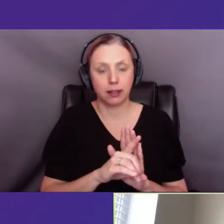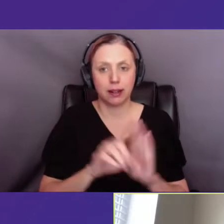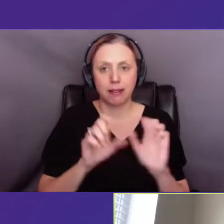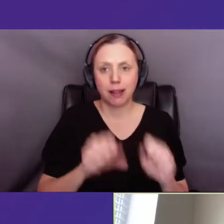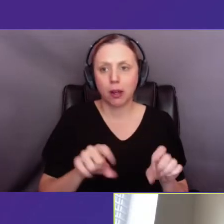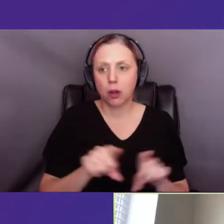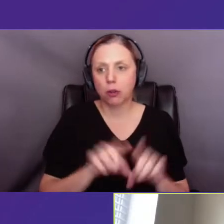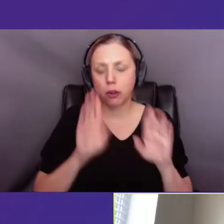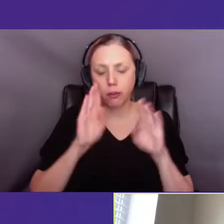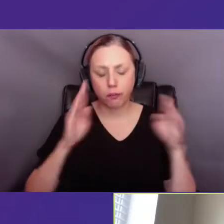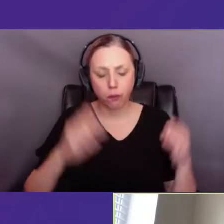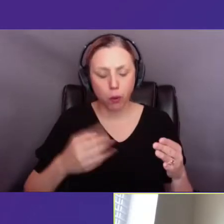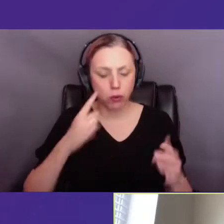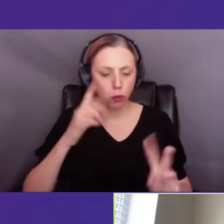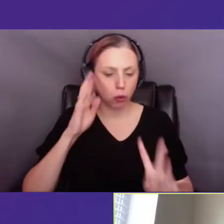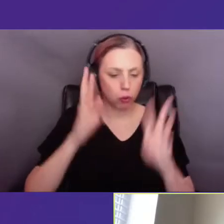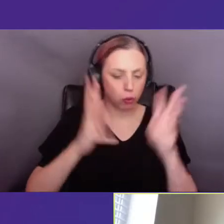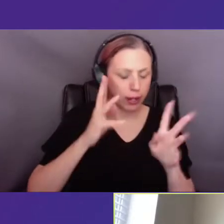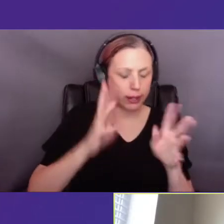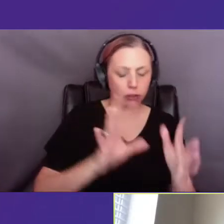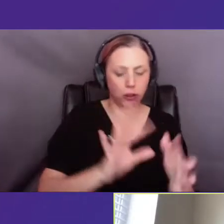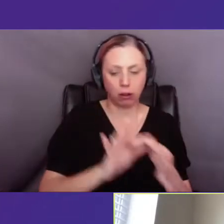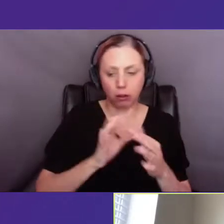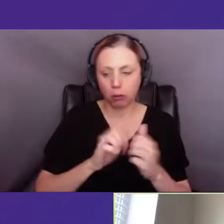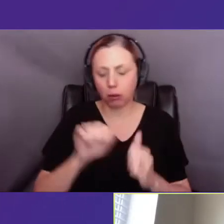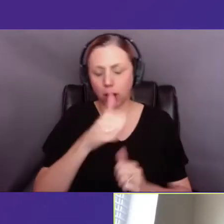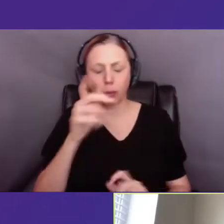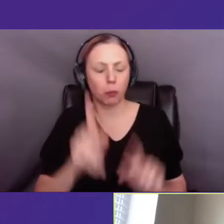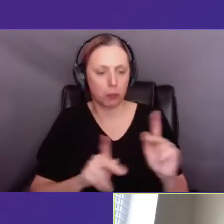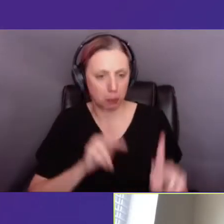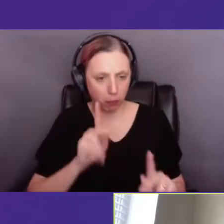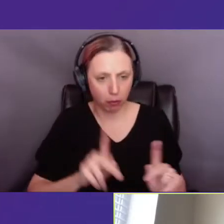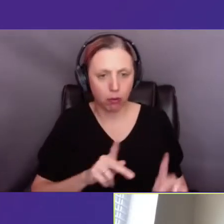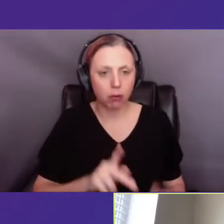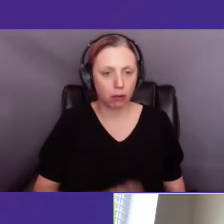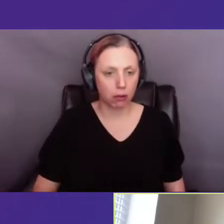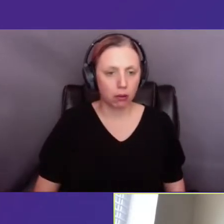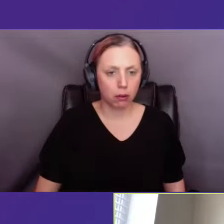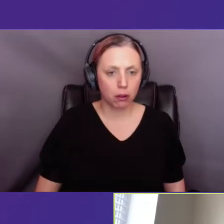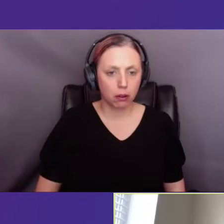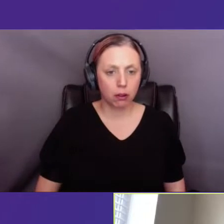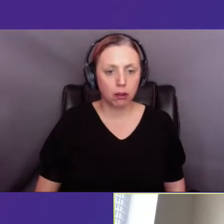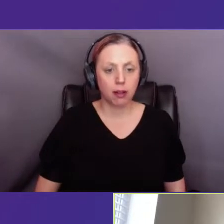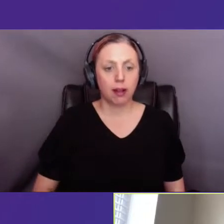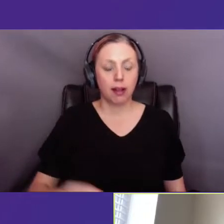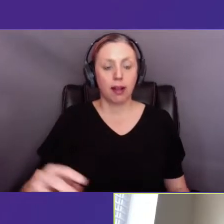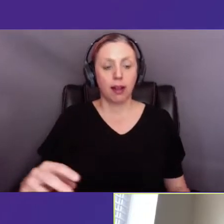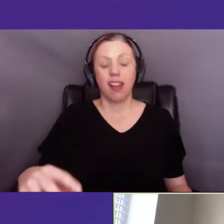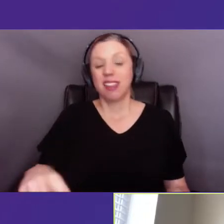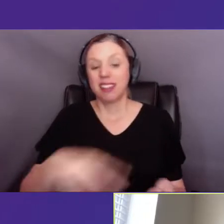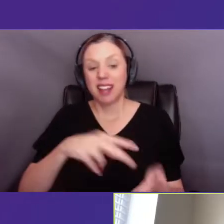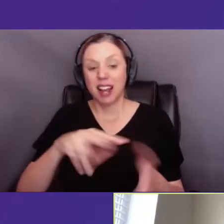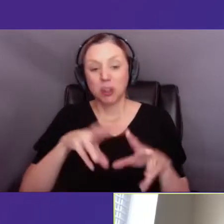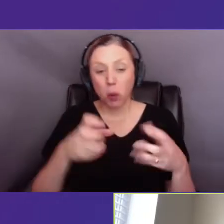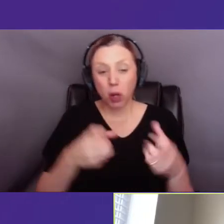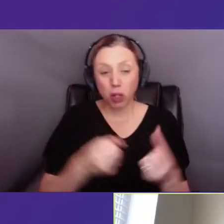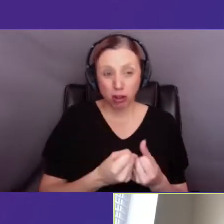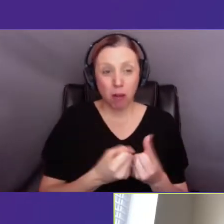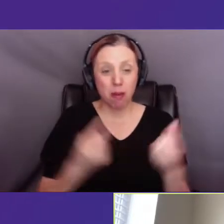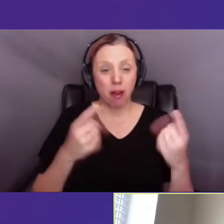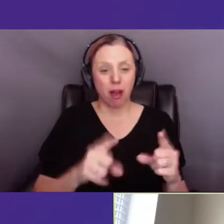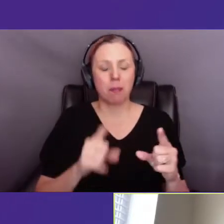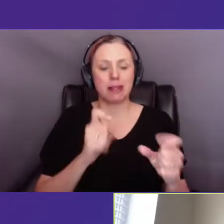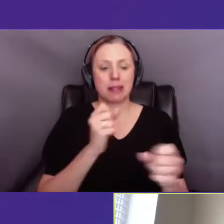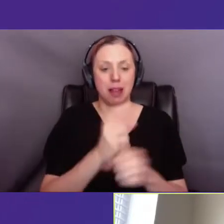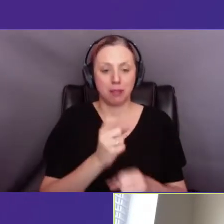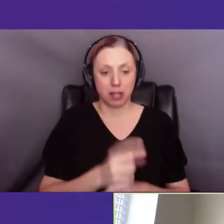know, creation and connection with other people. The Dance Bridge Workshop in particular takes place every summer, and